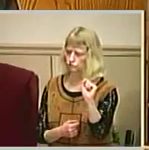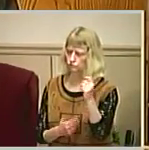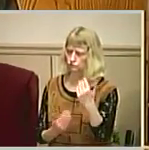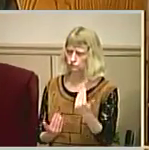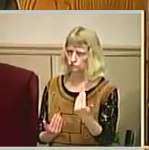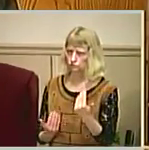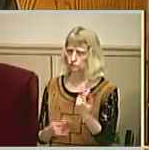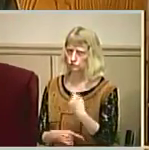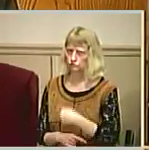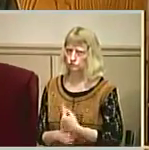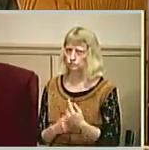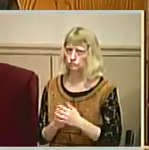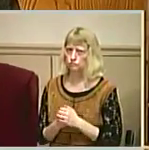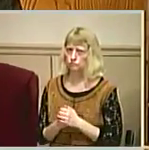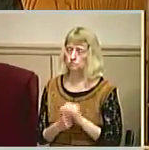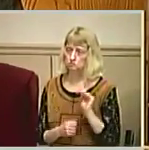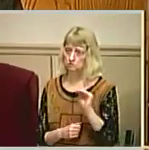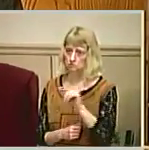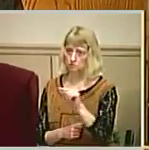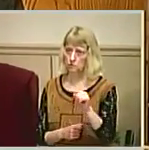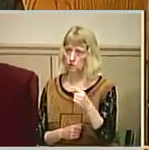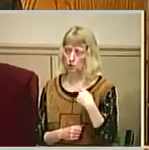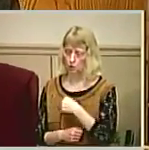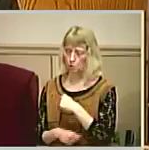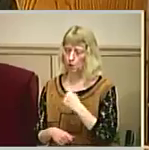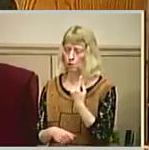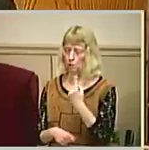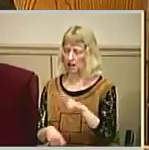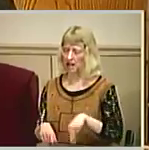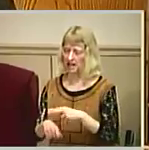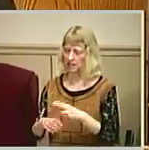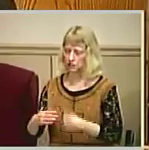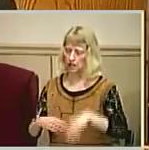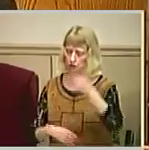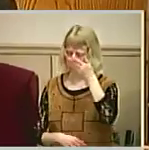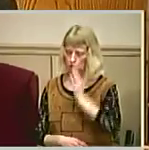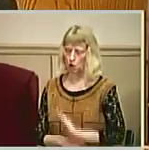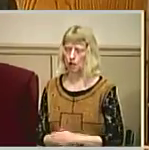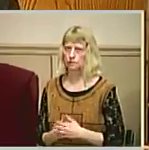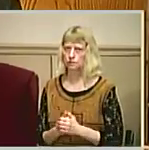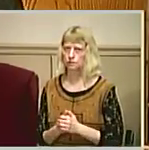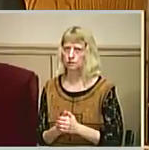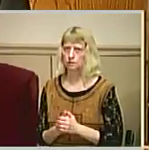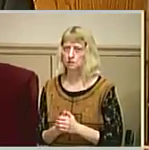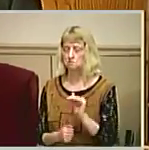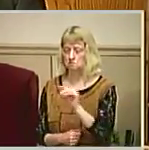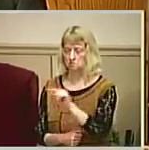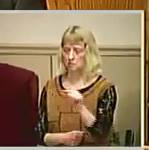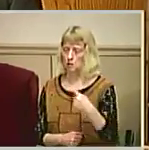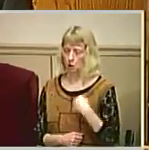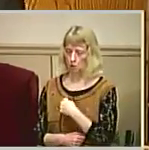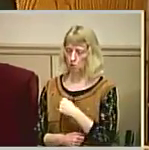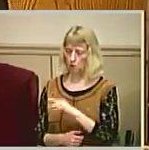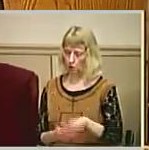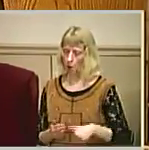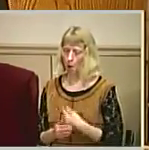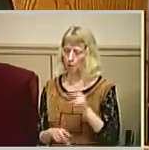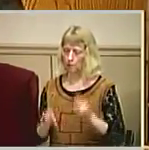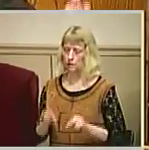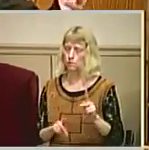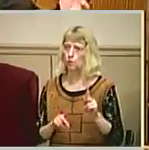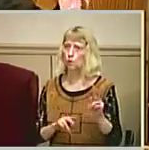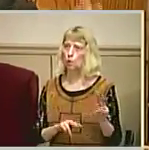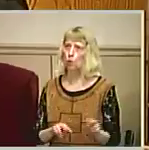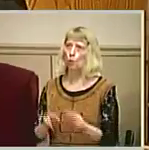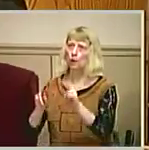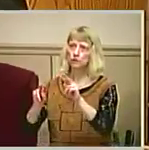I remind you, we're all one nation under God. I remind you, we are all one people that look up at the